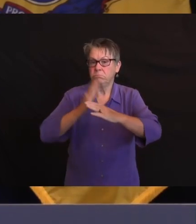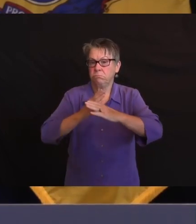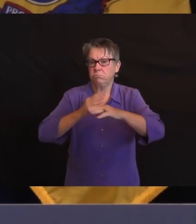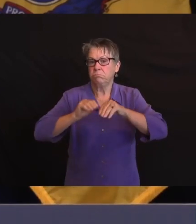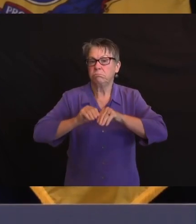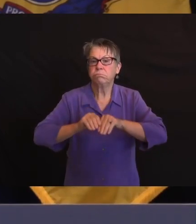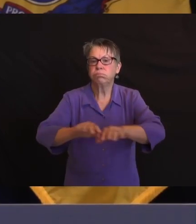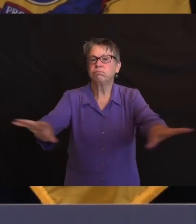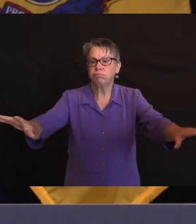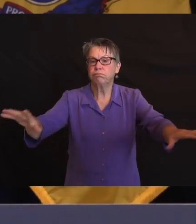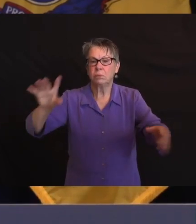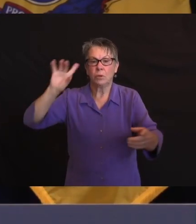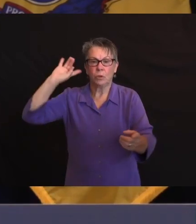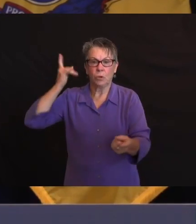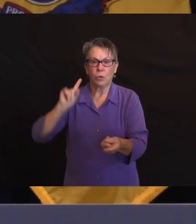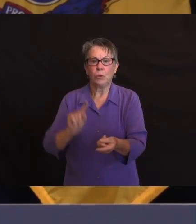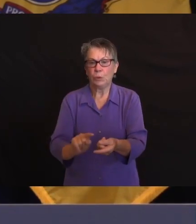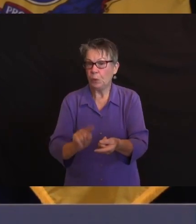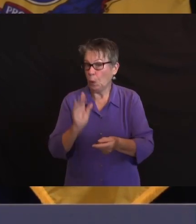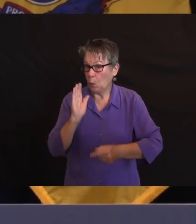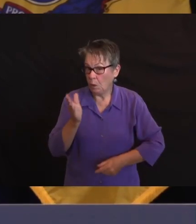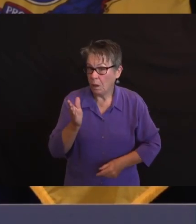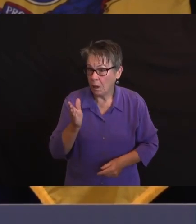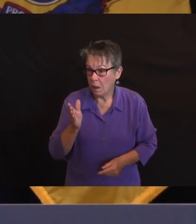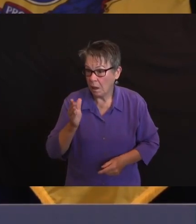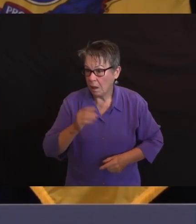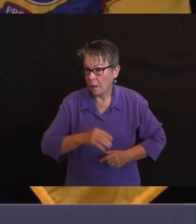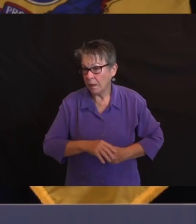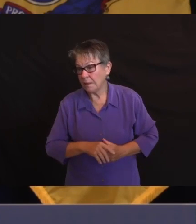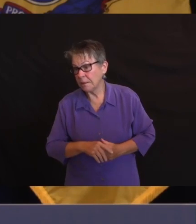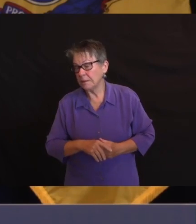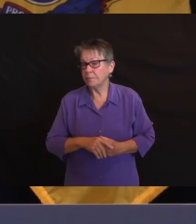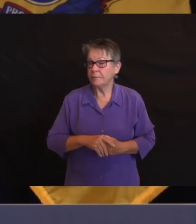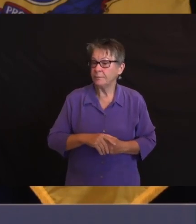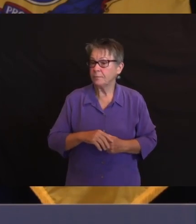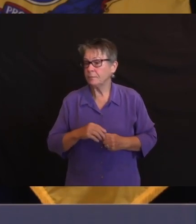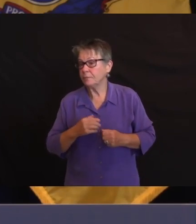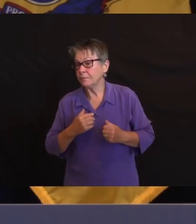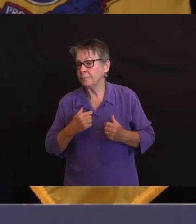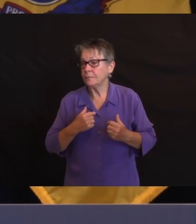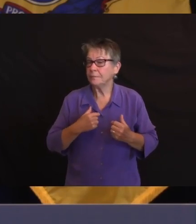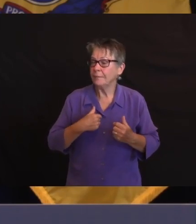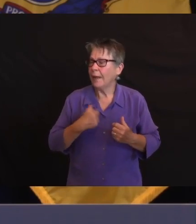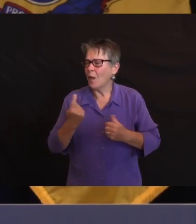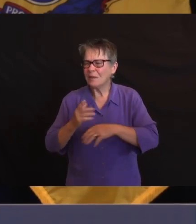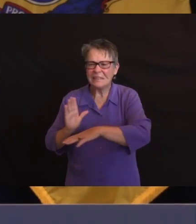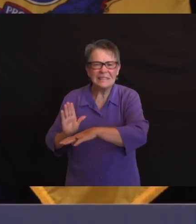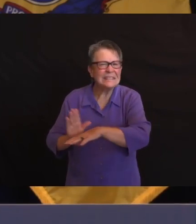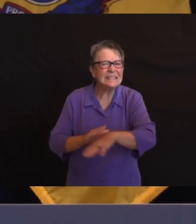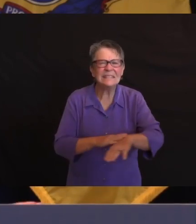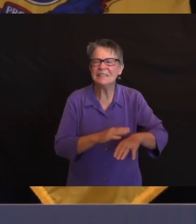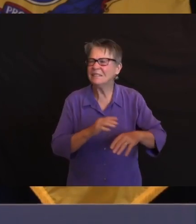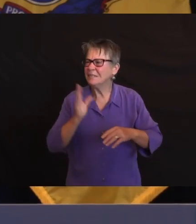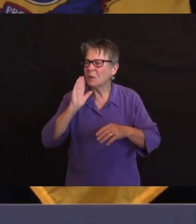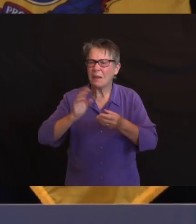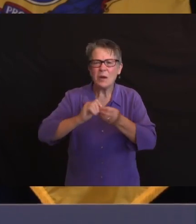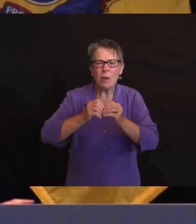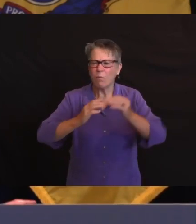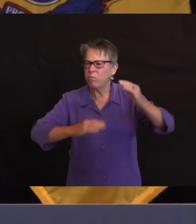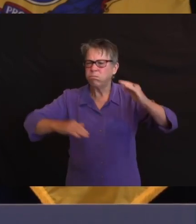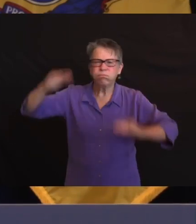it's infant syndrome, whether it's COVID-19 overall. Pat, good to have you. Thank you for everything again. Thank